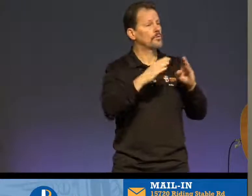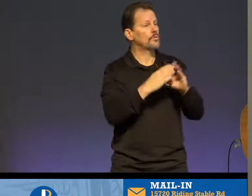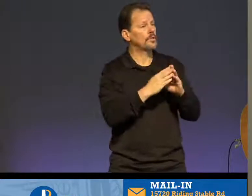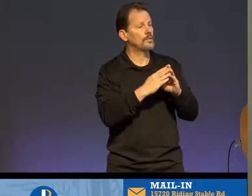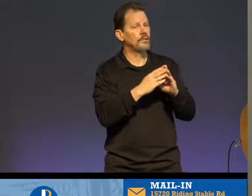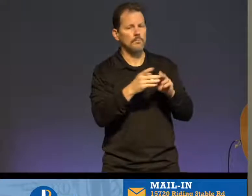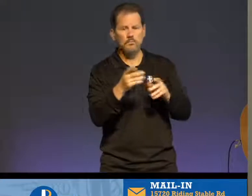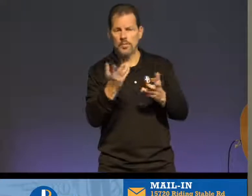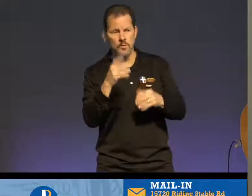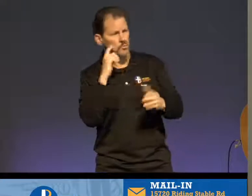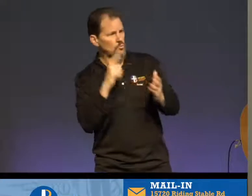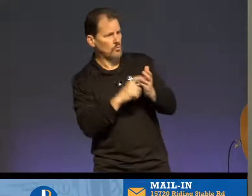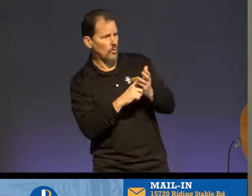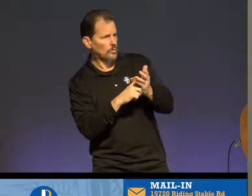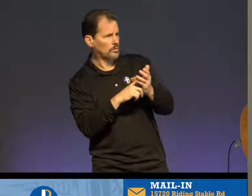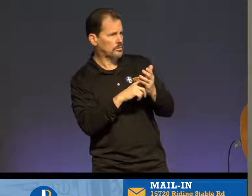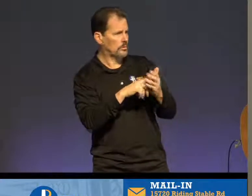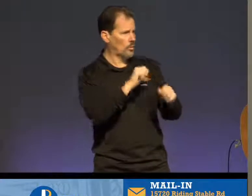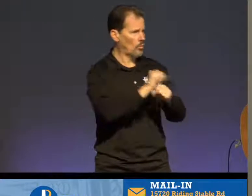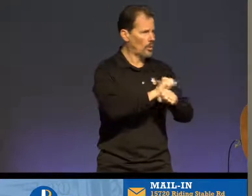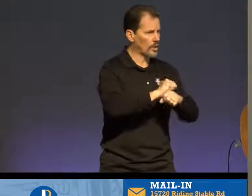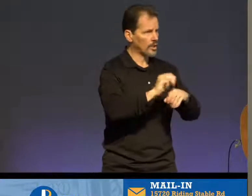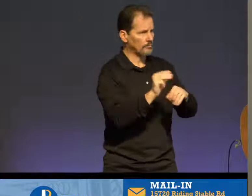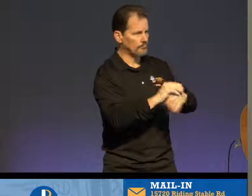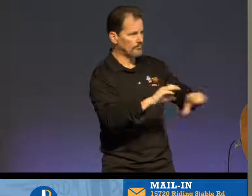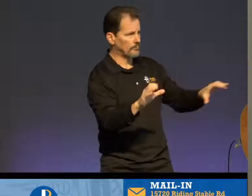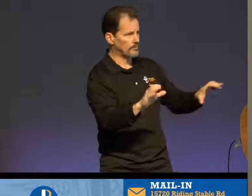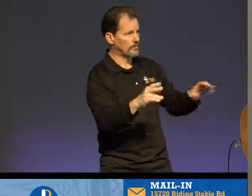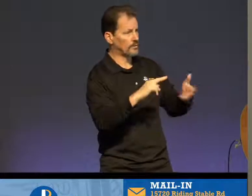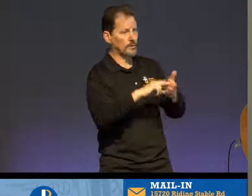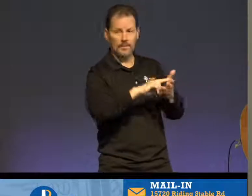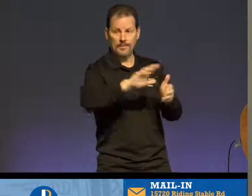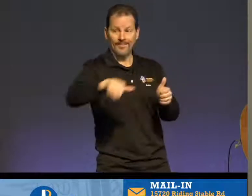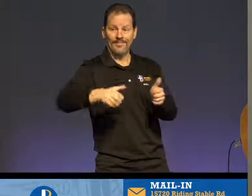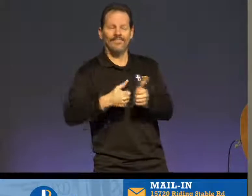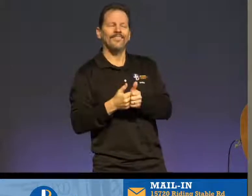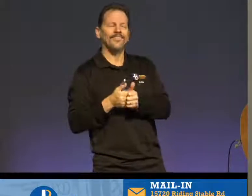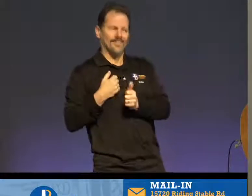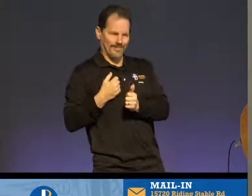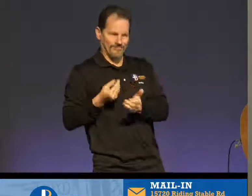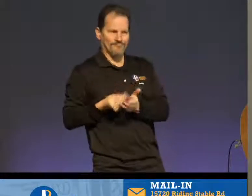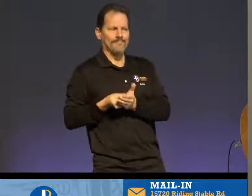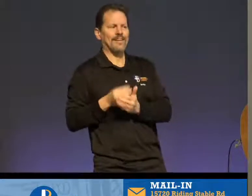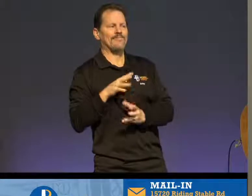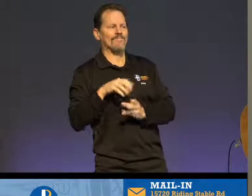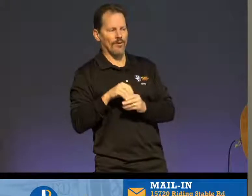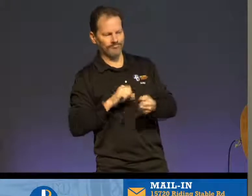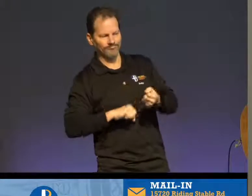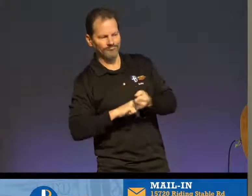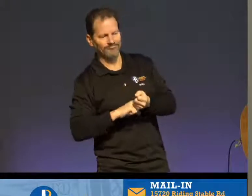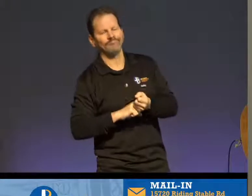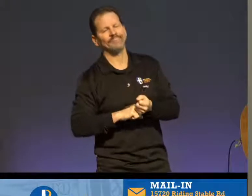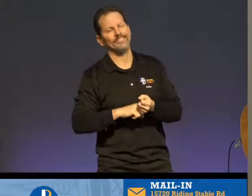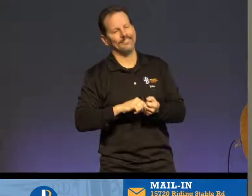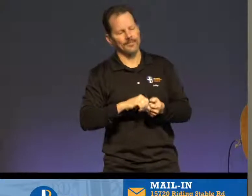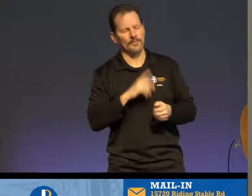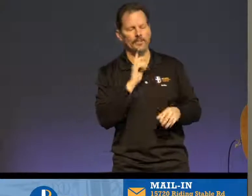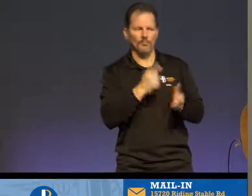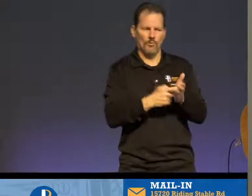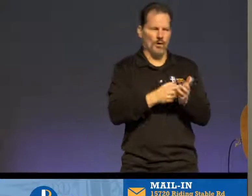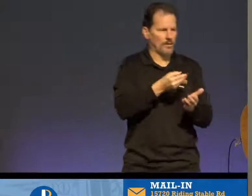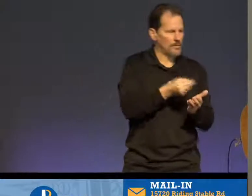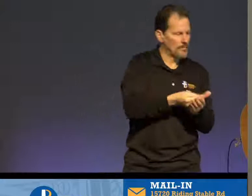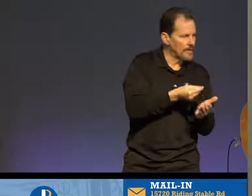ministry, your dollars are at work, because it takes money to run all of these things. And I love the things that we're able to do. I love